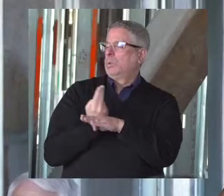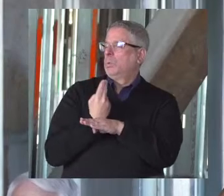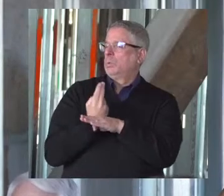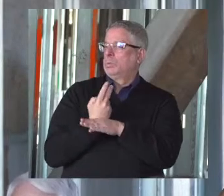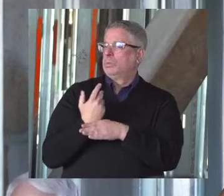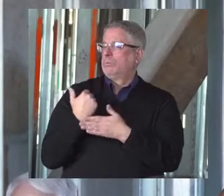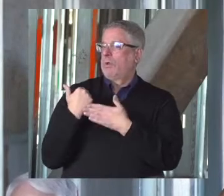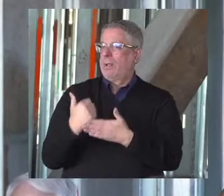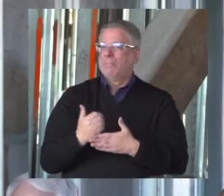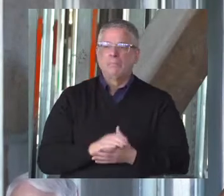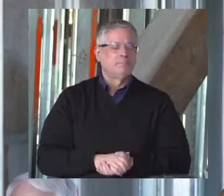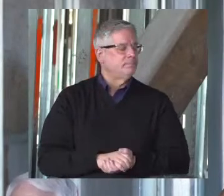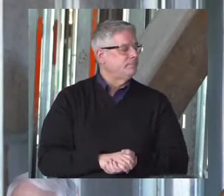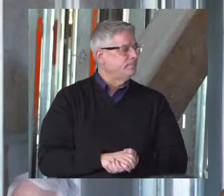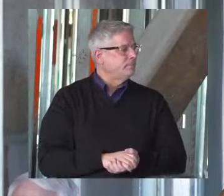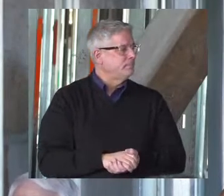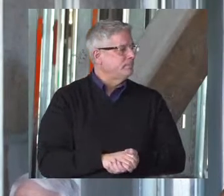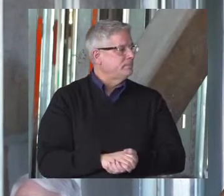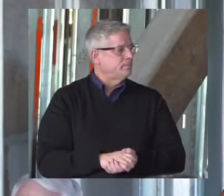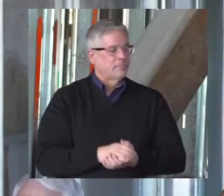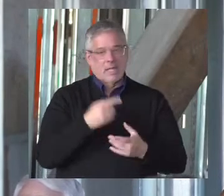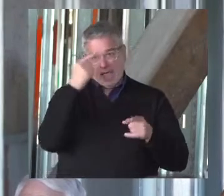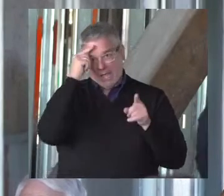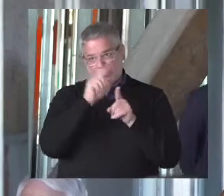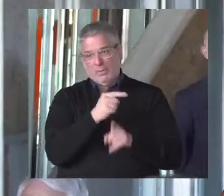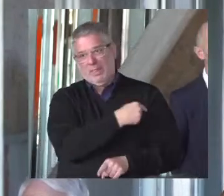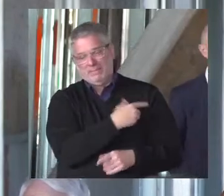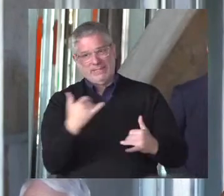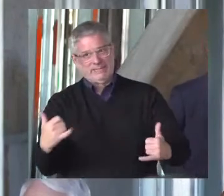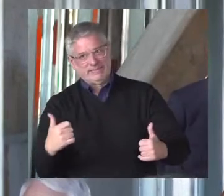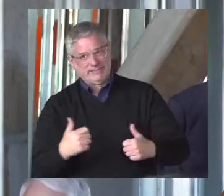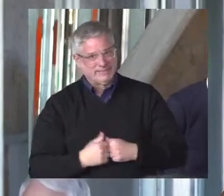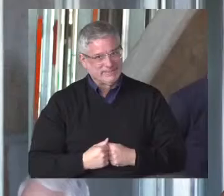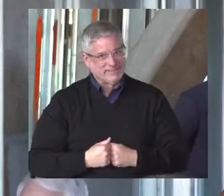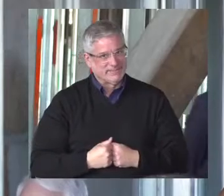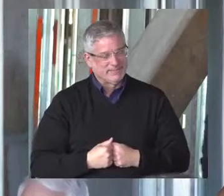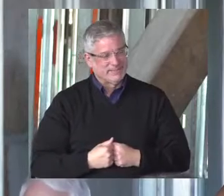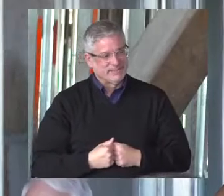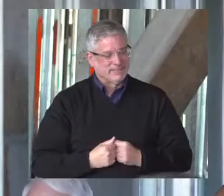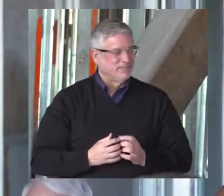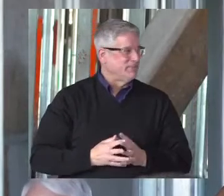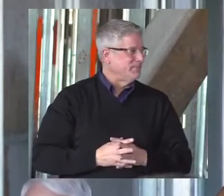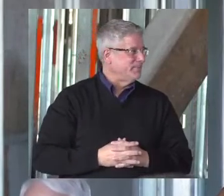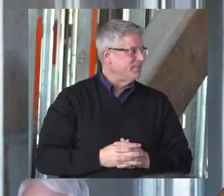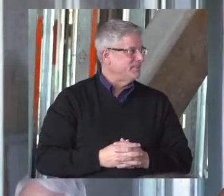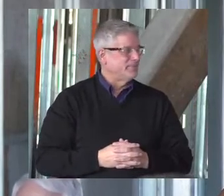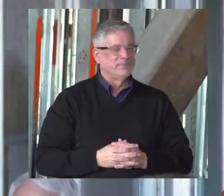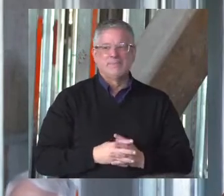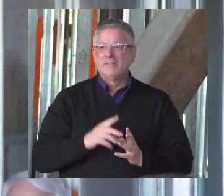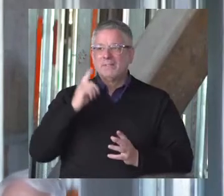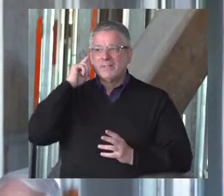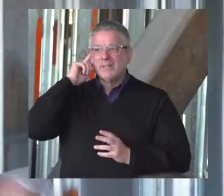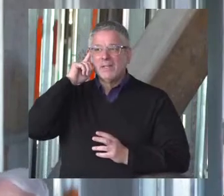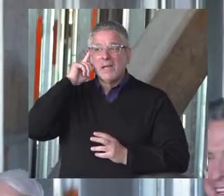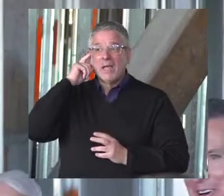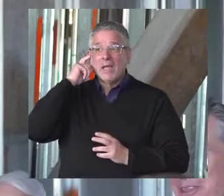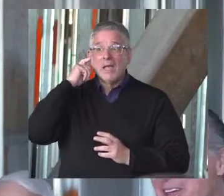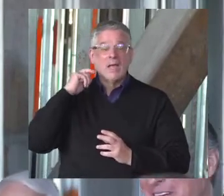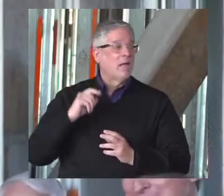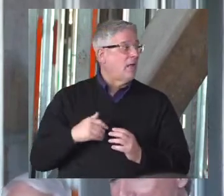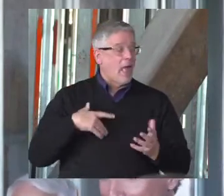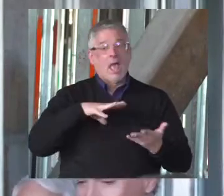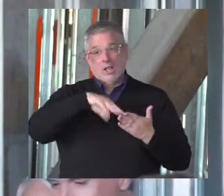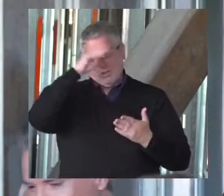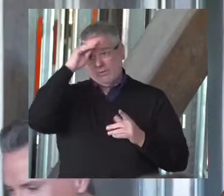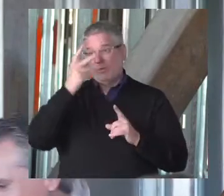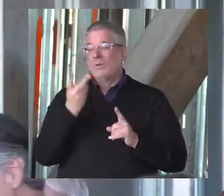for health. I agree with Eric. Okay, and I'm so sorry. Last question. I can learn a thing or